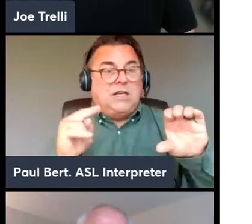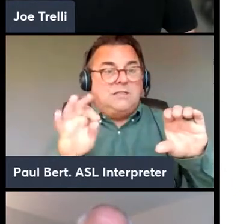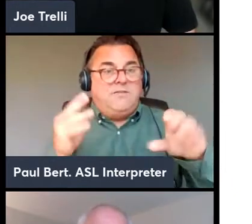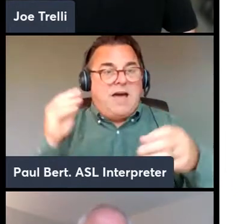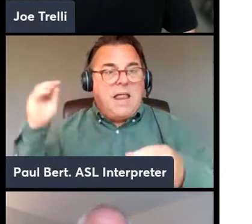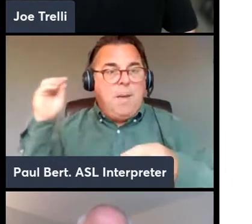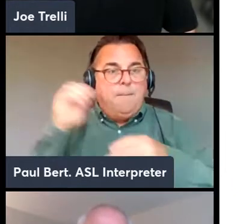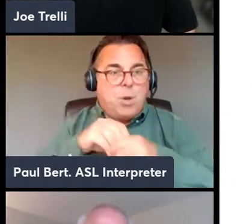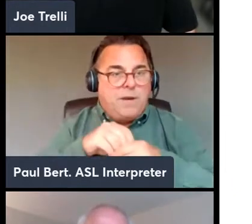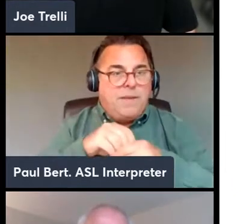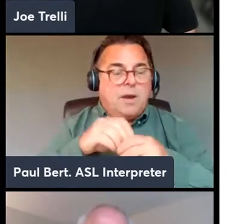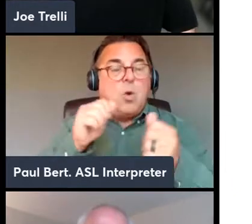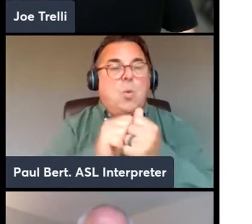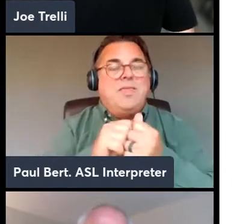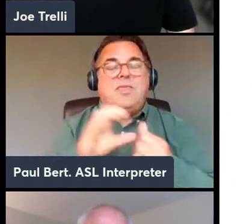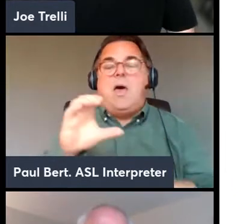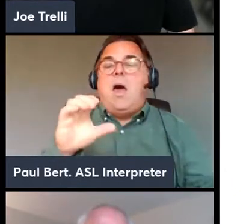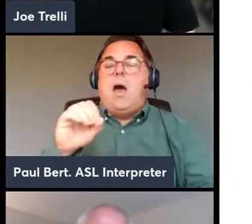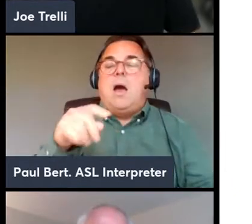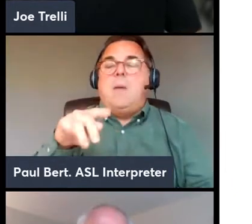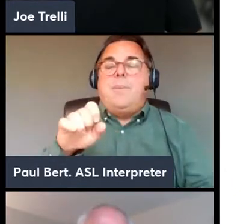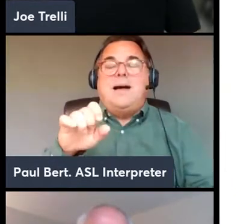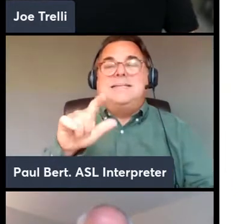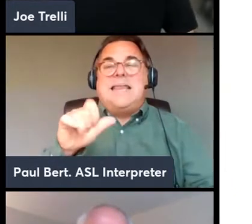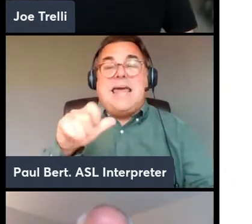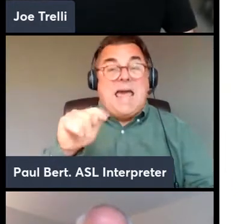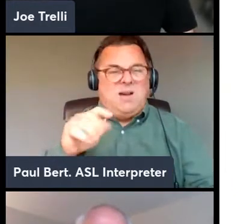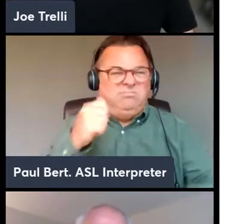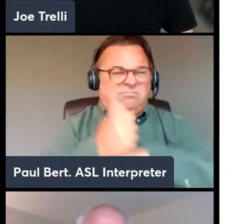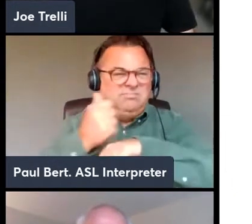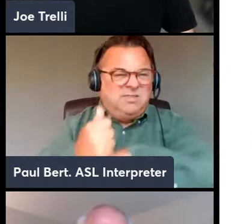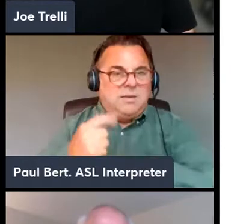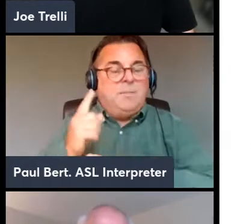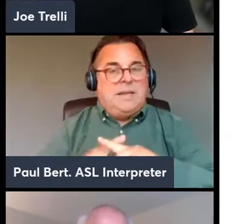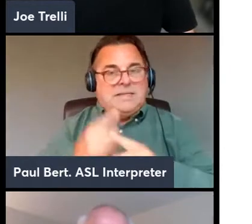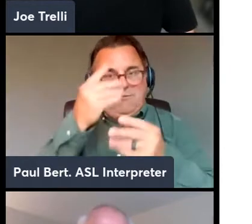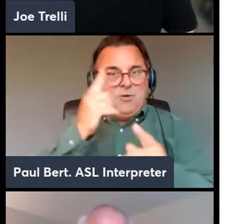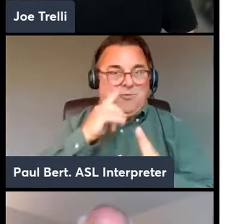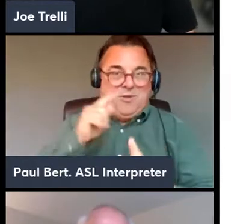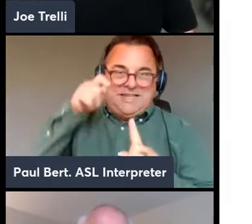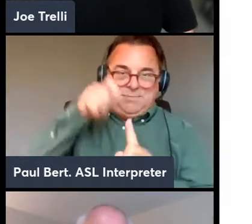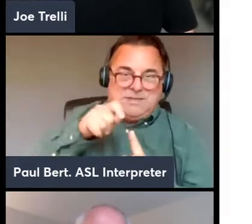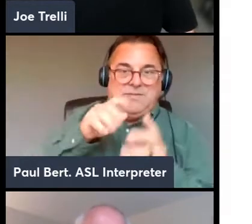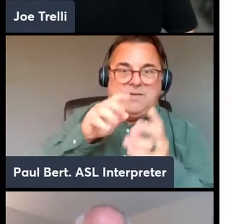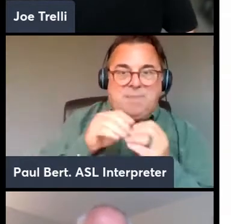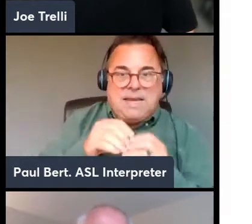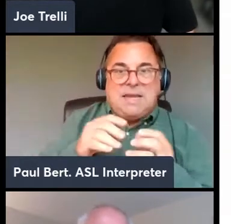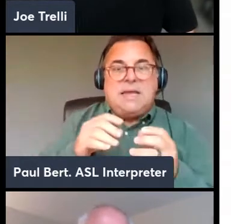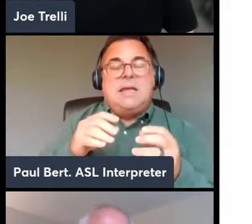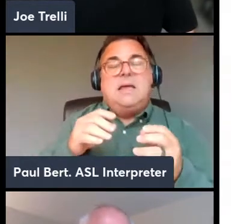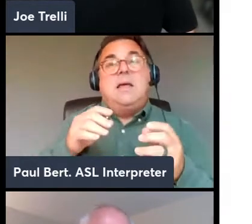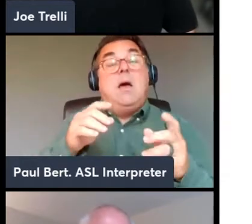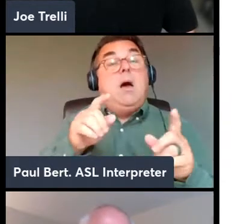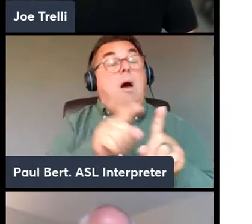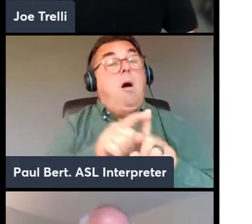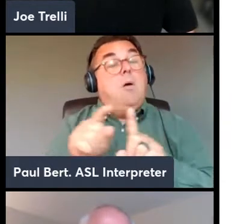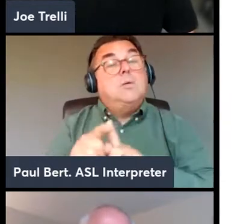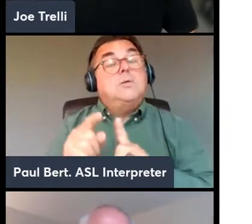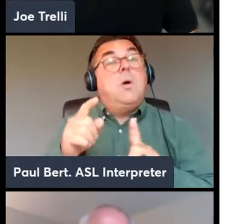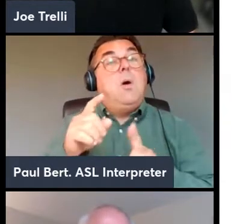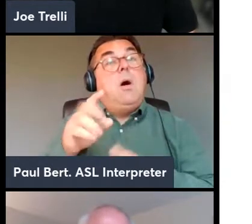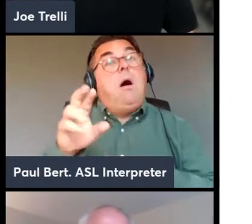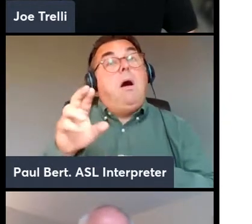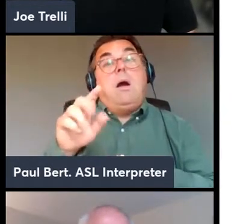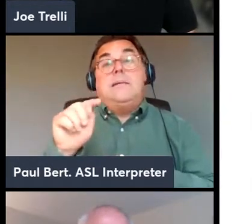has your composite layout and also has the information about that particular meeting and also the